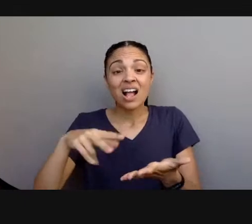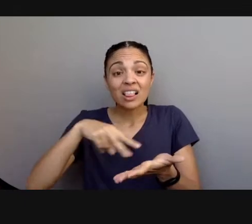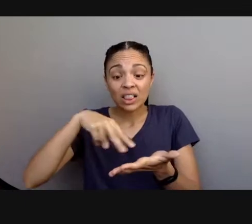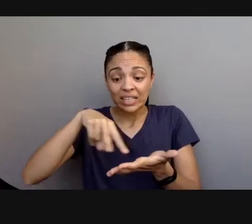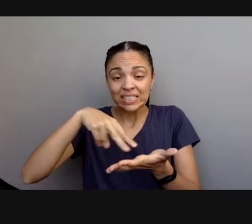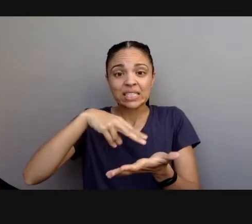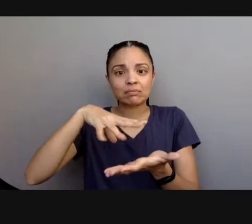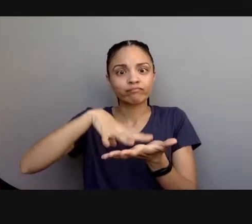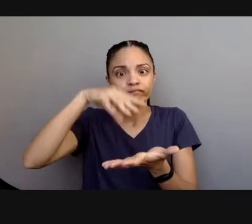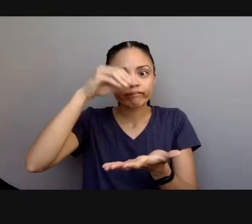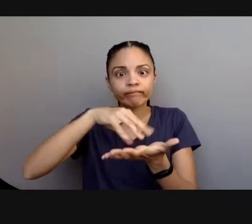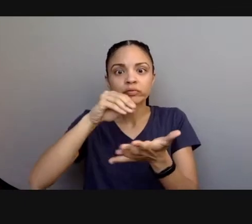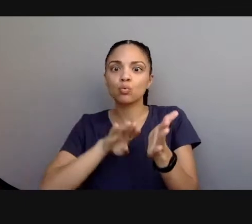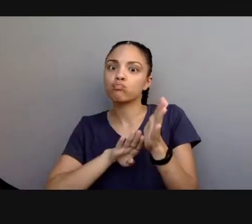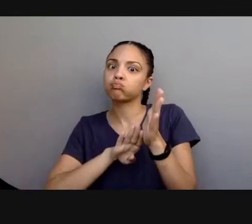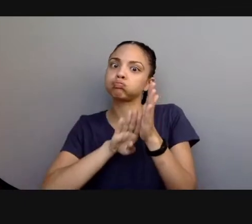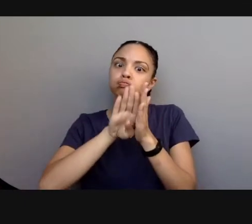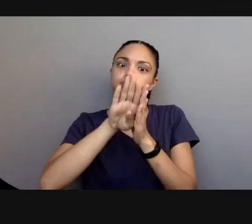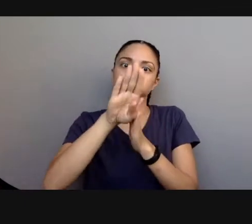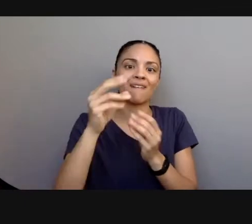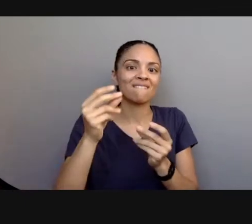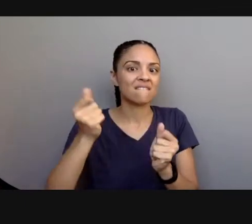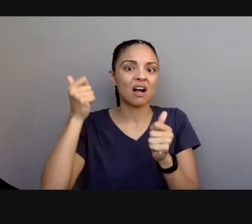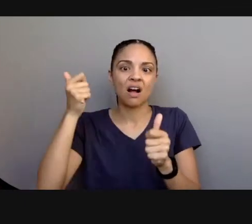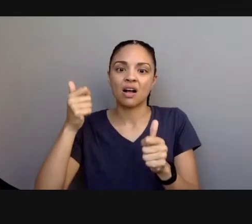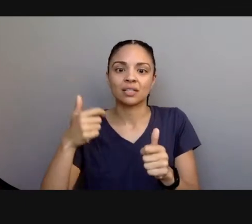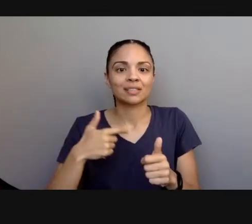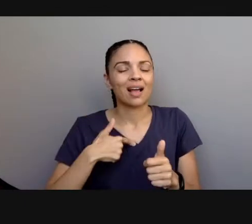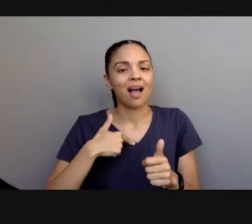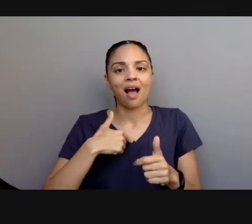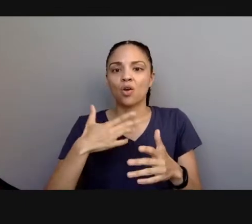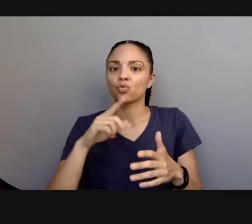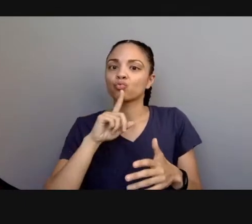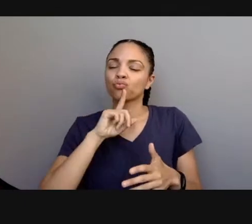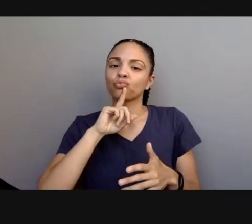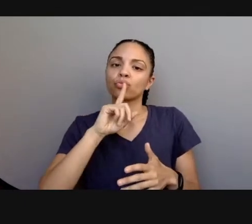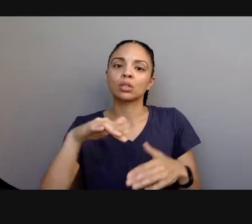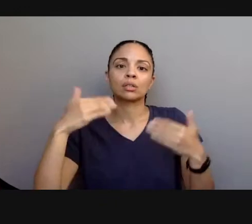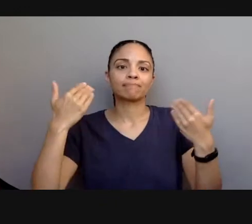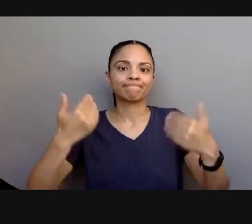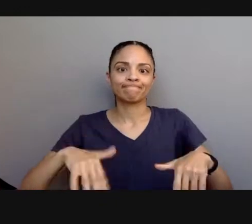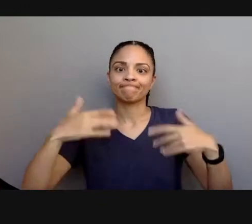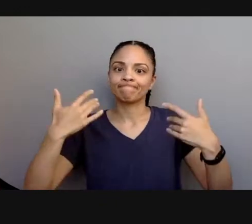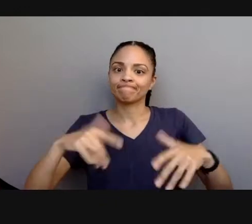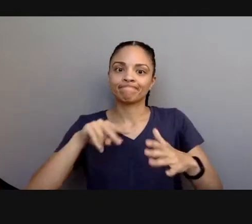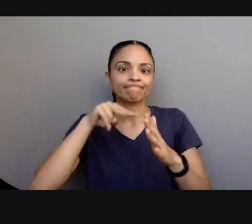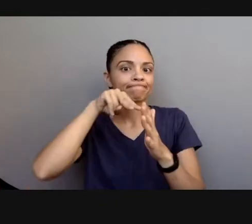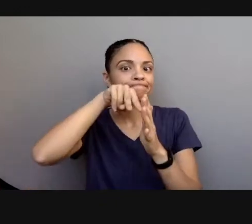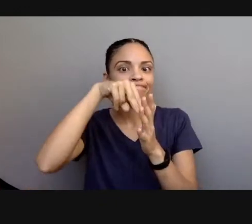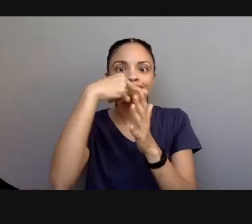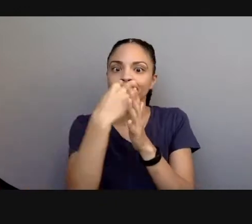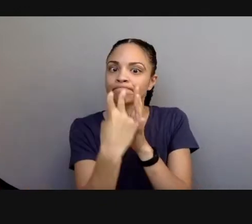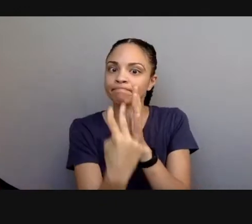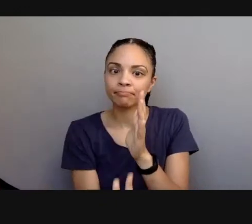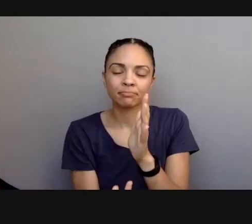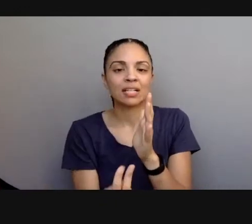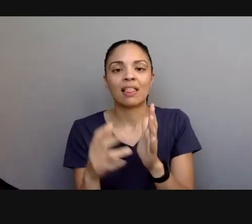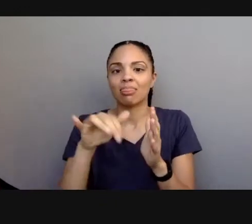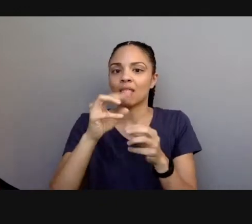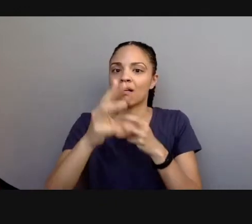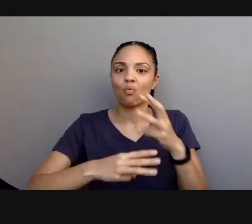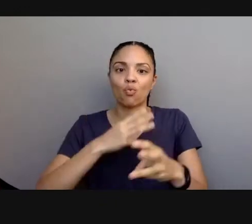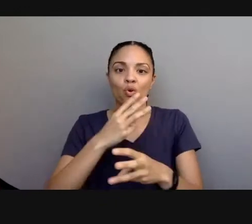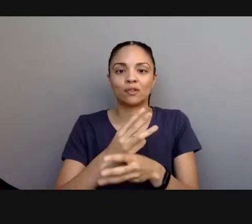and body to an extent that I had never thought possible. Now you said Miss